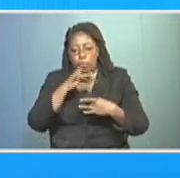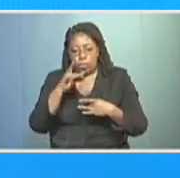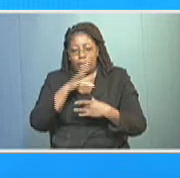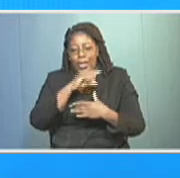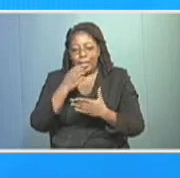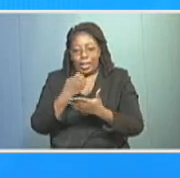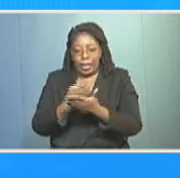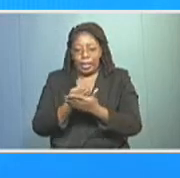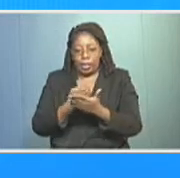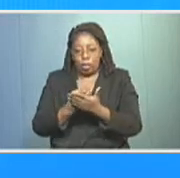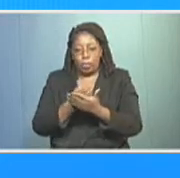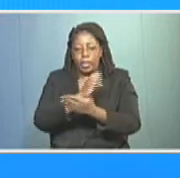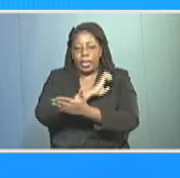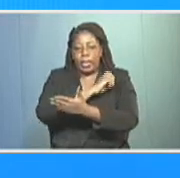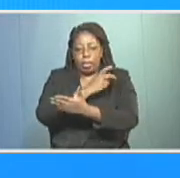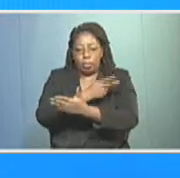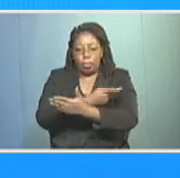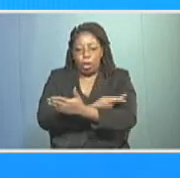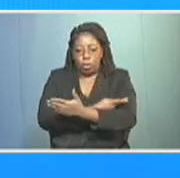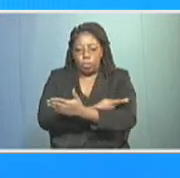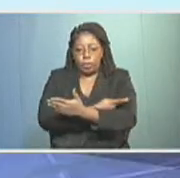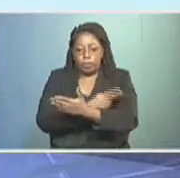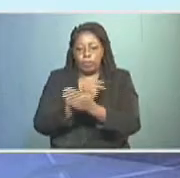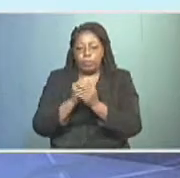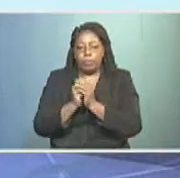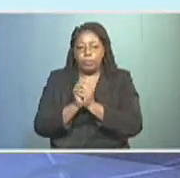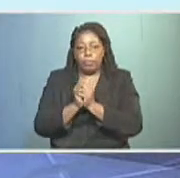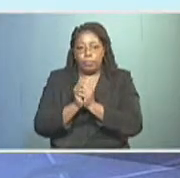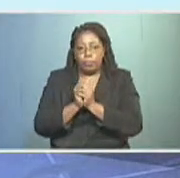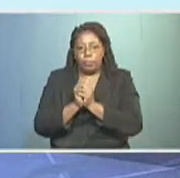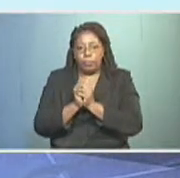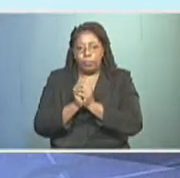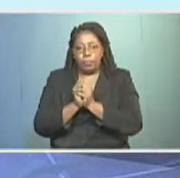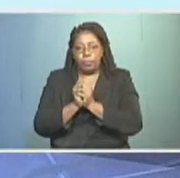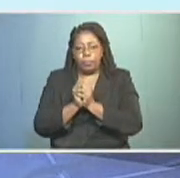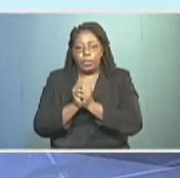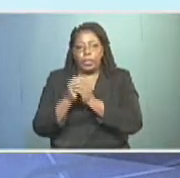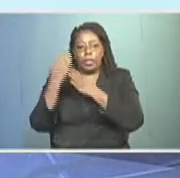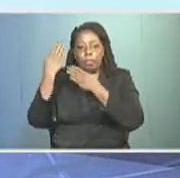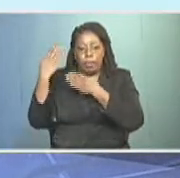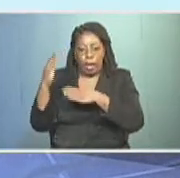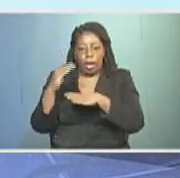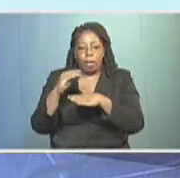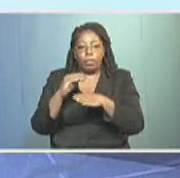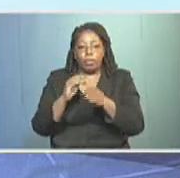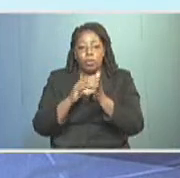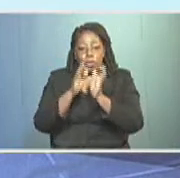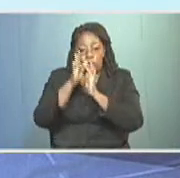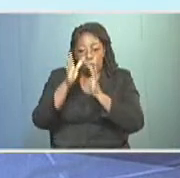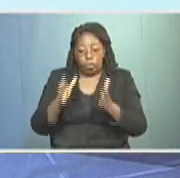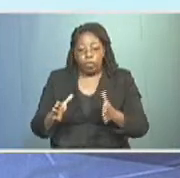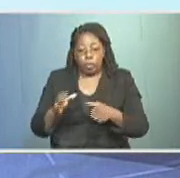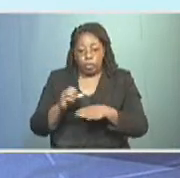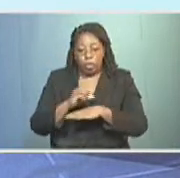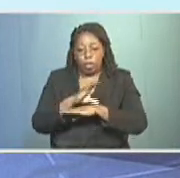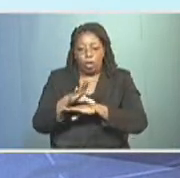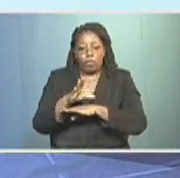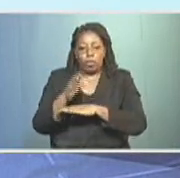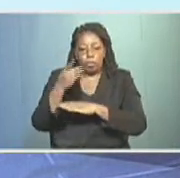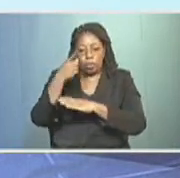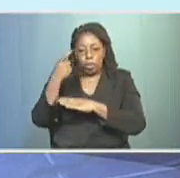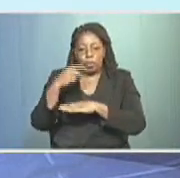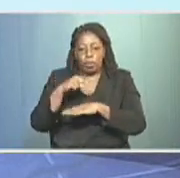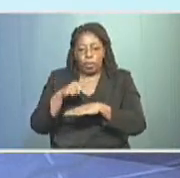economic empowerment and advancement. Well, the Bahamas Christian Council's outraged and aggrieved by a